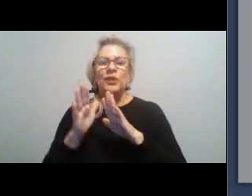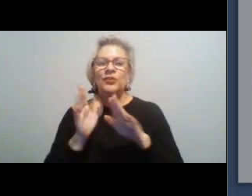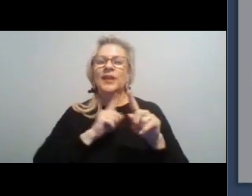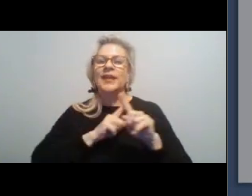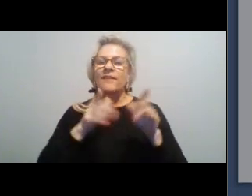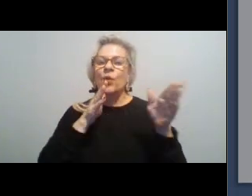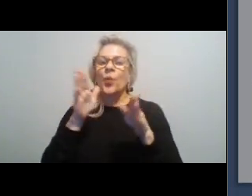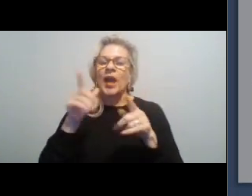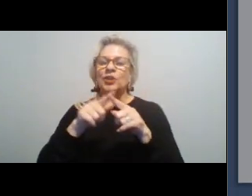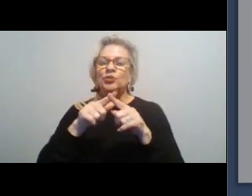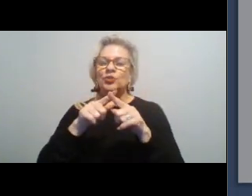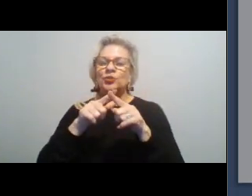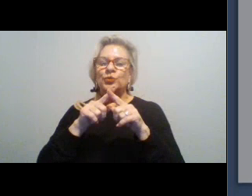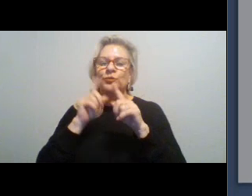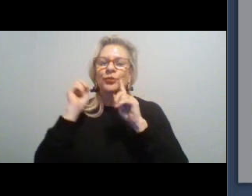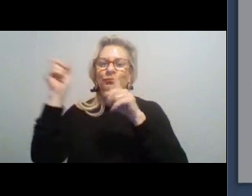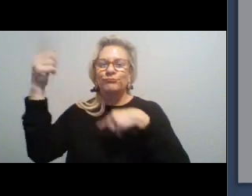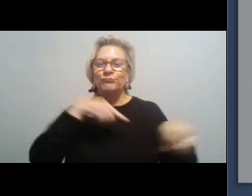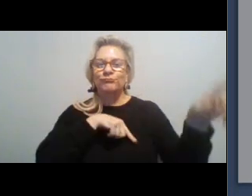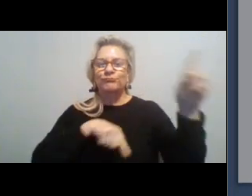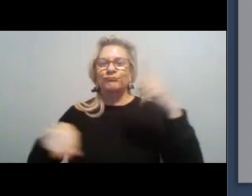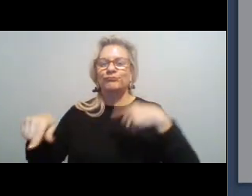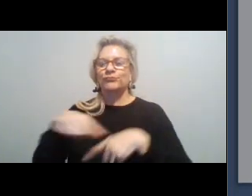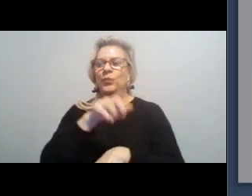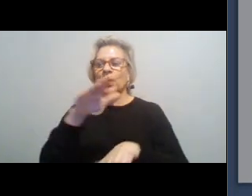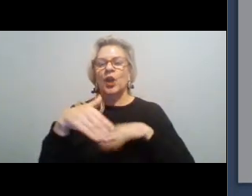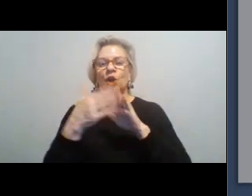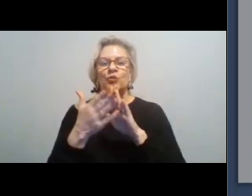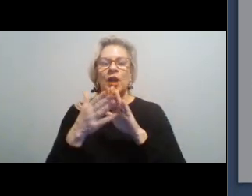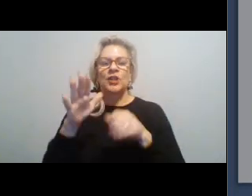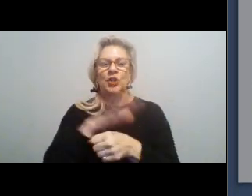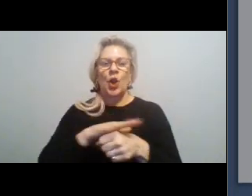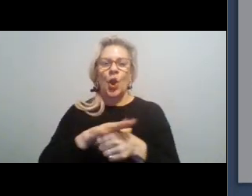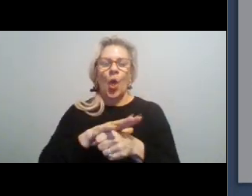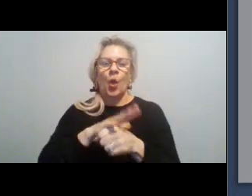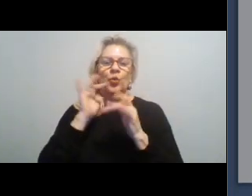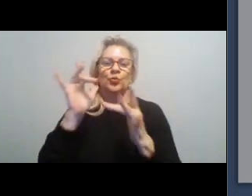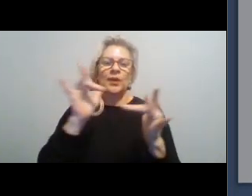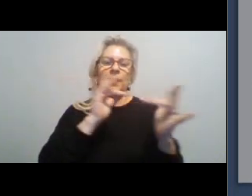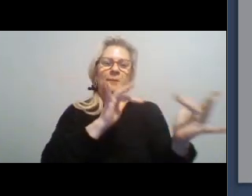around that are zero emission and address local trips.